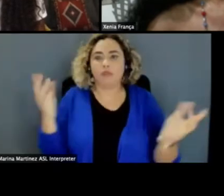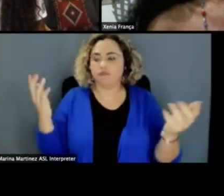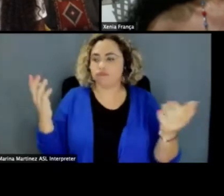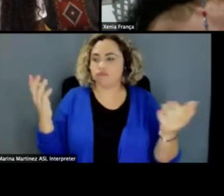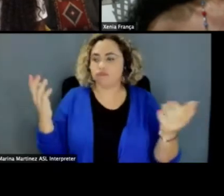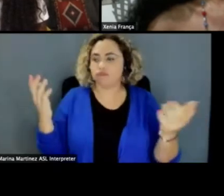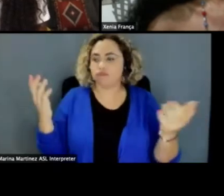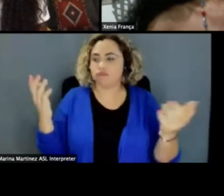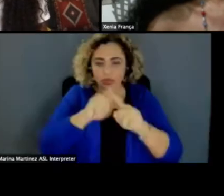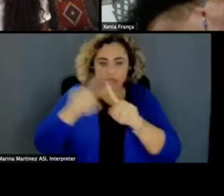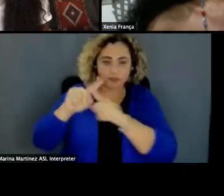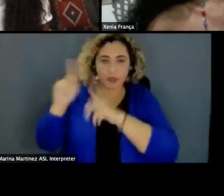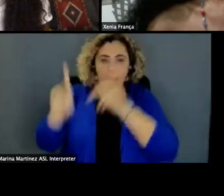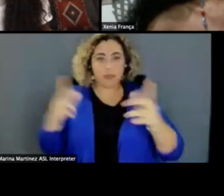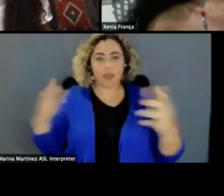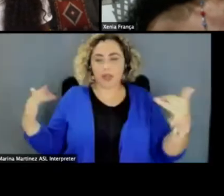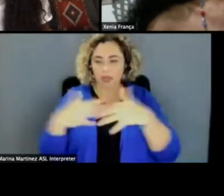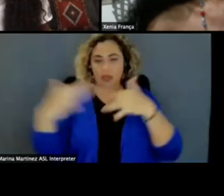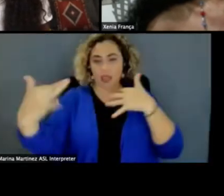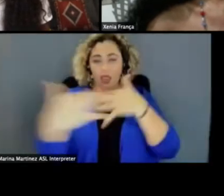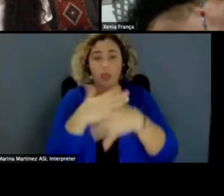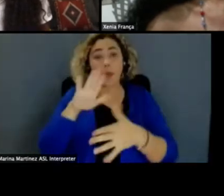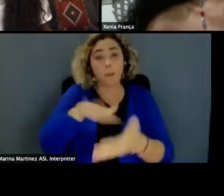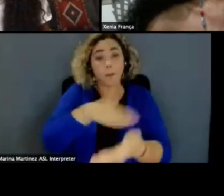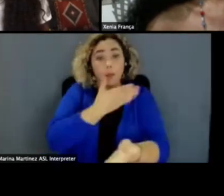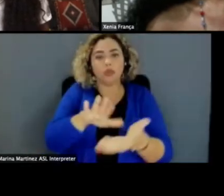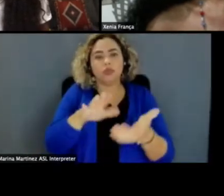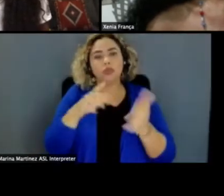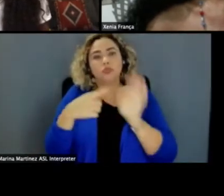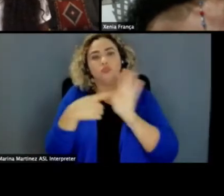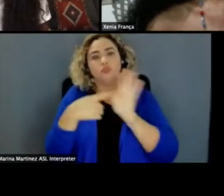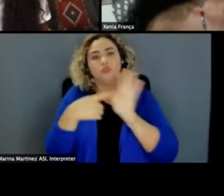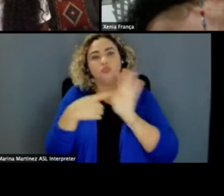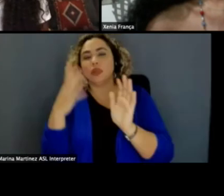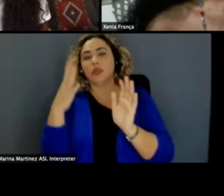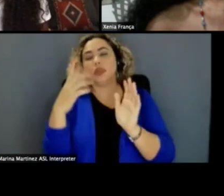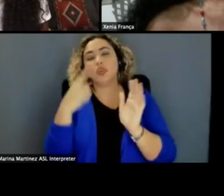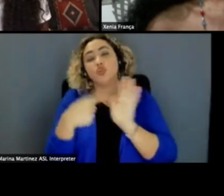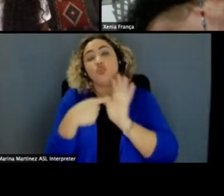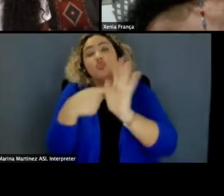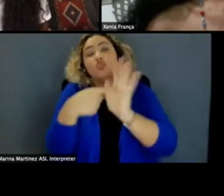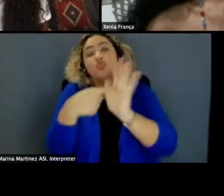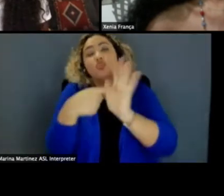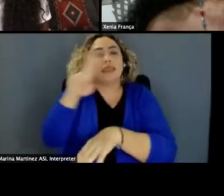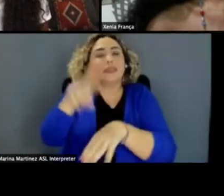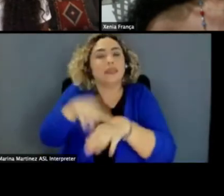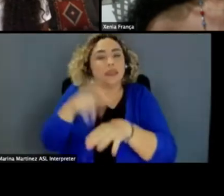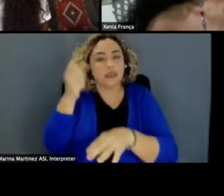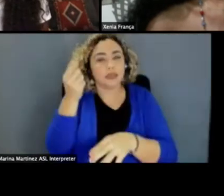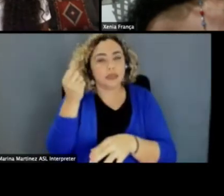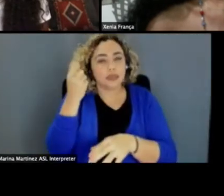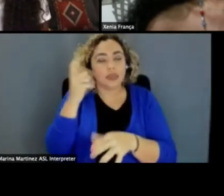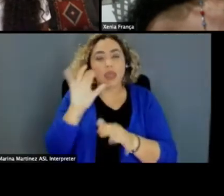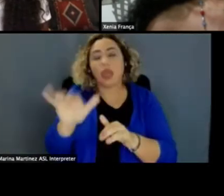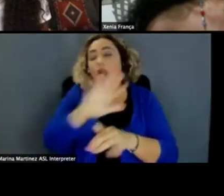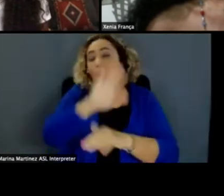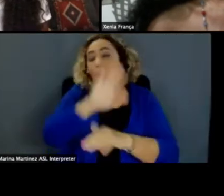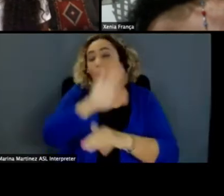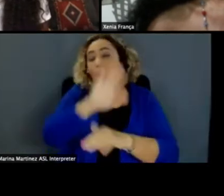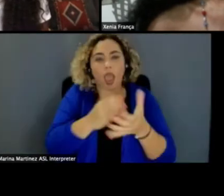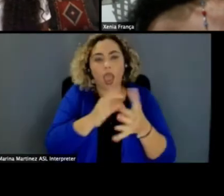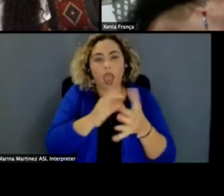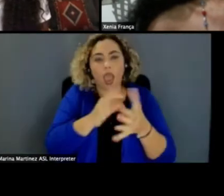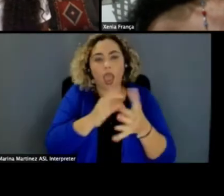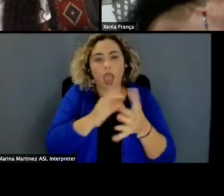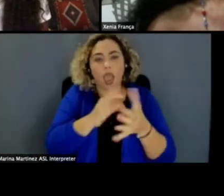different peoples. Music is also a reflection of nature. So all of this goes through the artist, and it comes